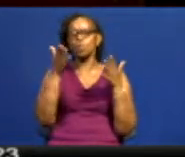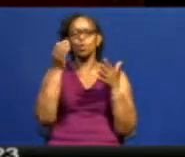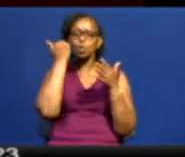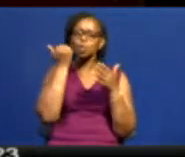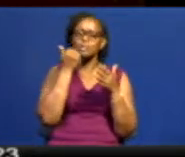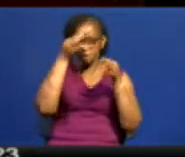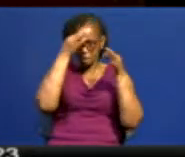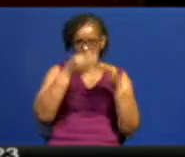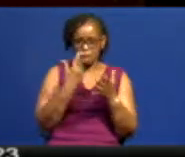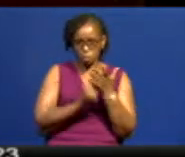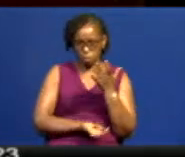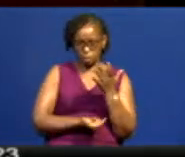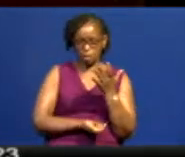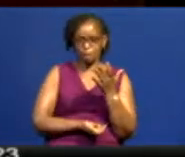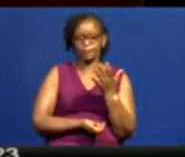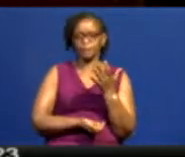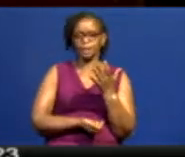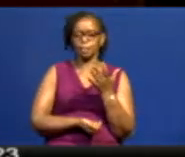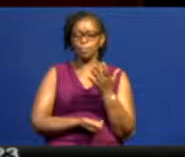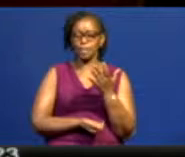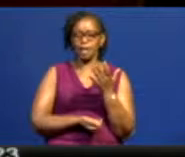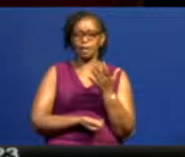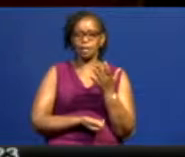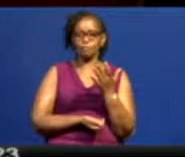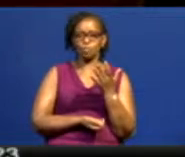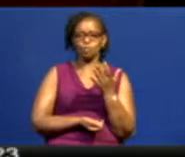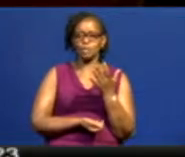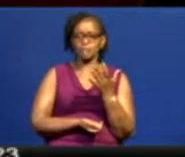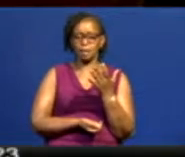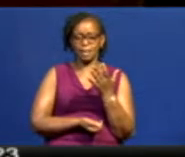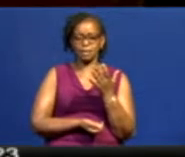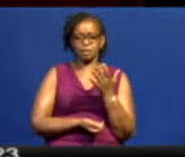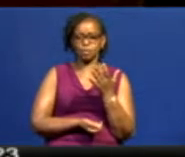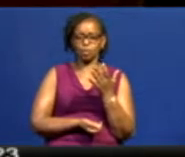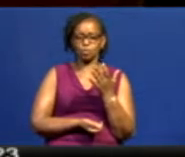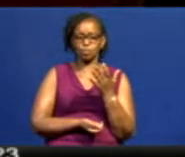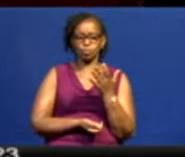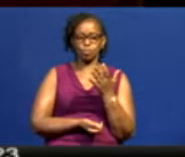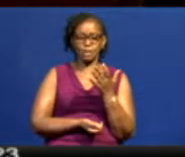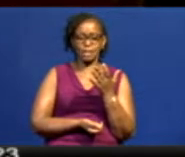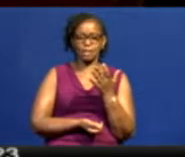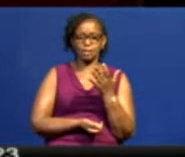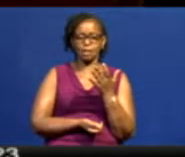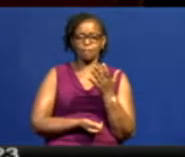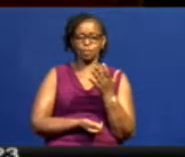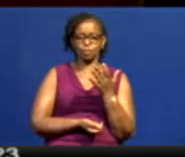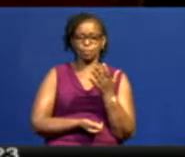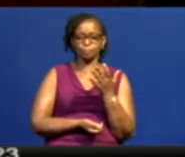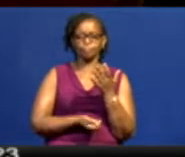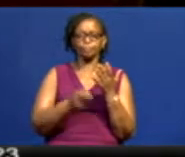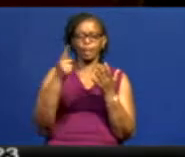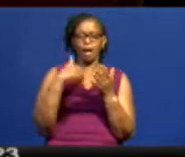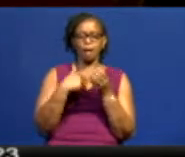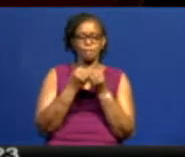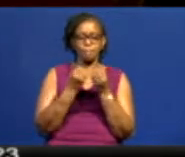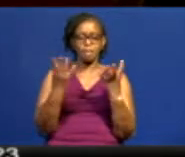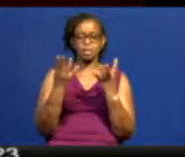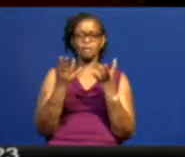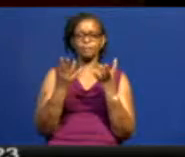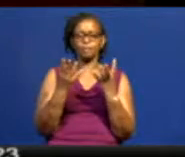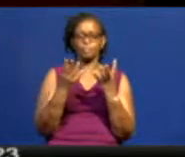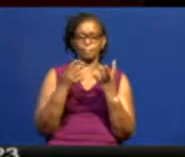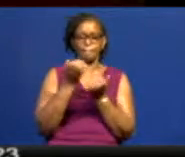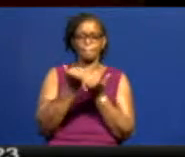sets a very bad precedent to the business, sends the wrong message, and therefore many businesses are not able to